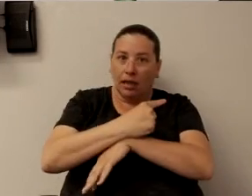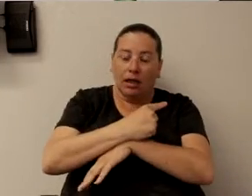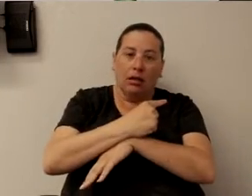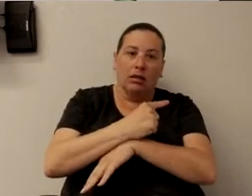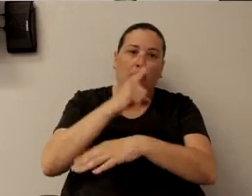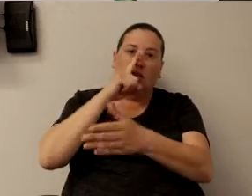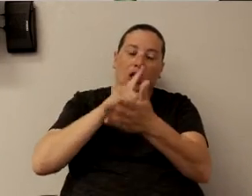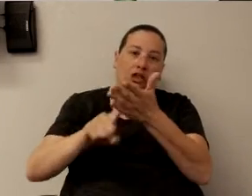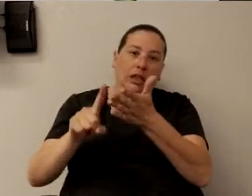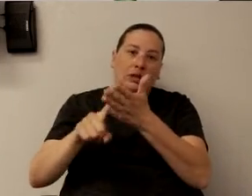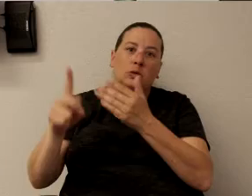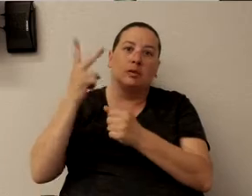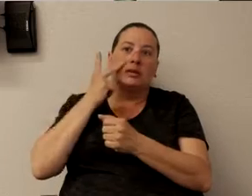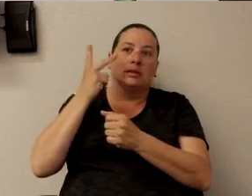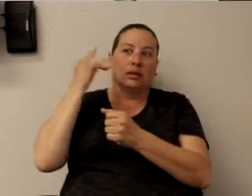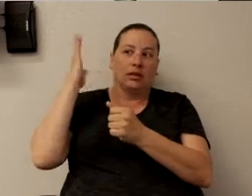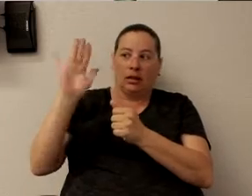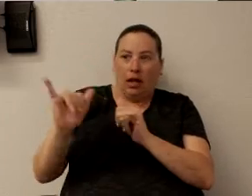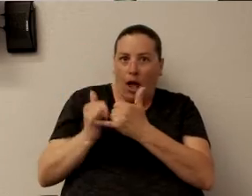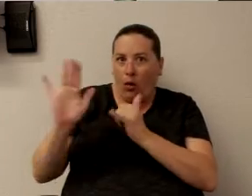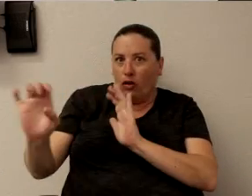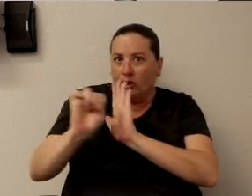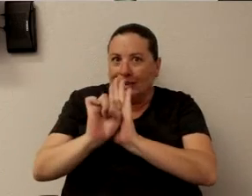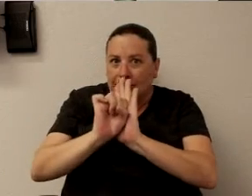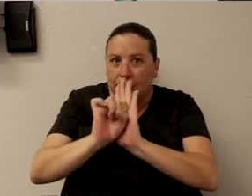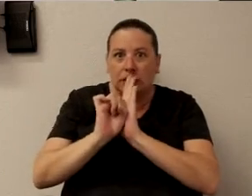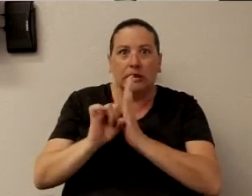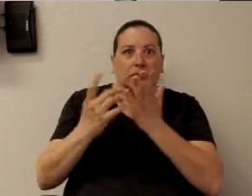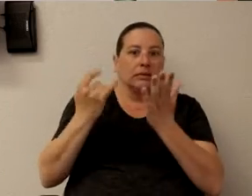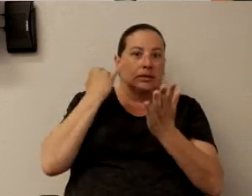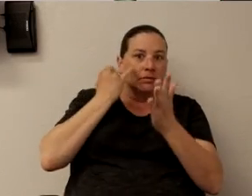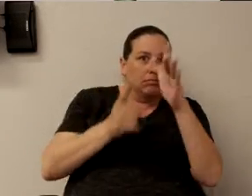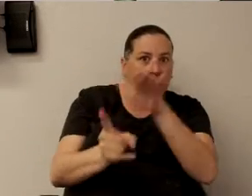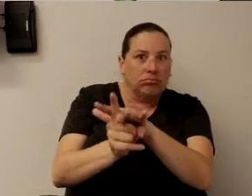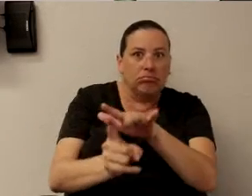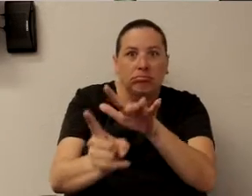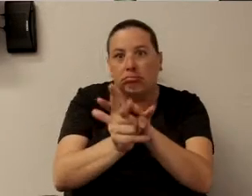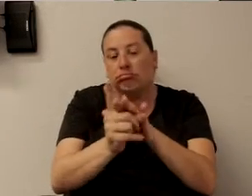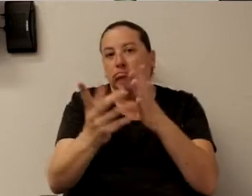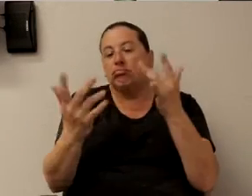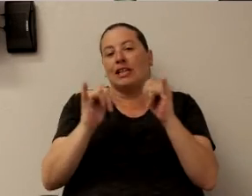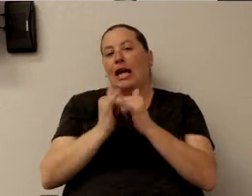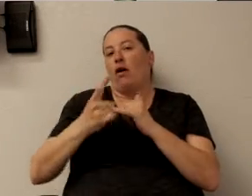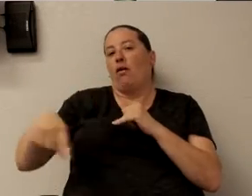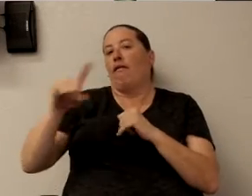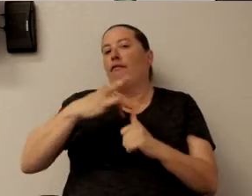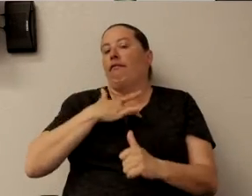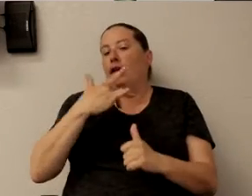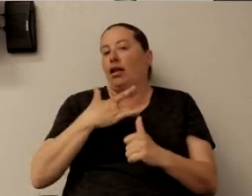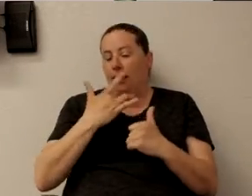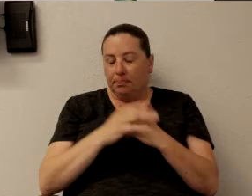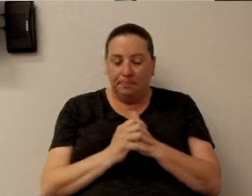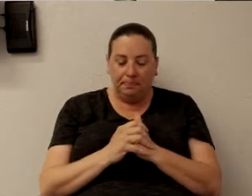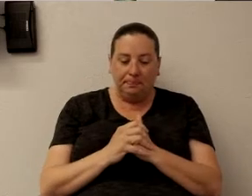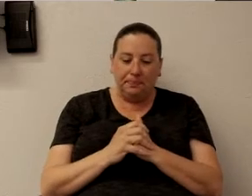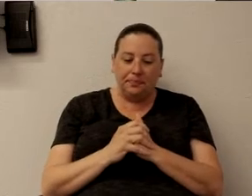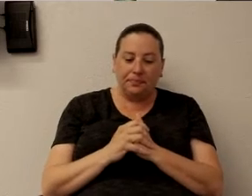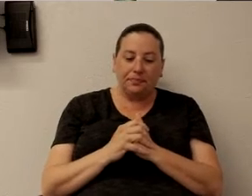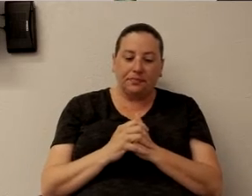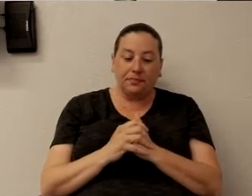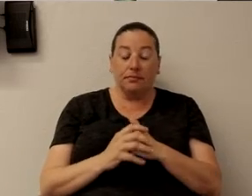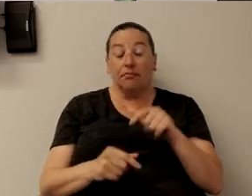see how their symptoms, if they're appearing, or just how they're feeling in general. So of